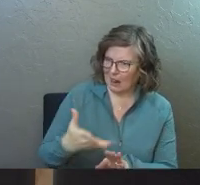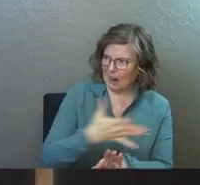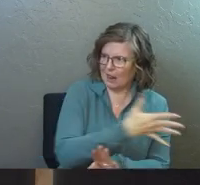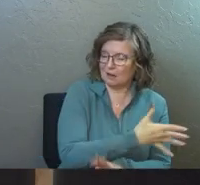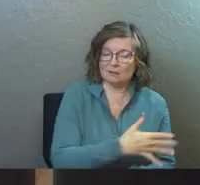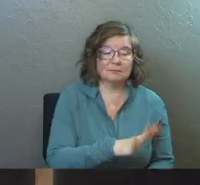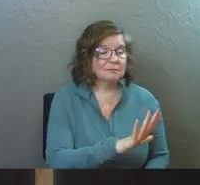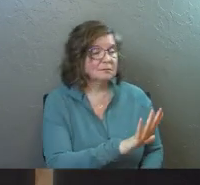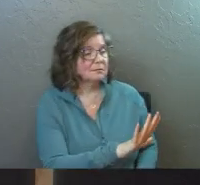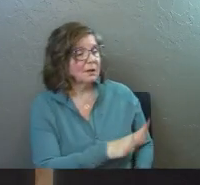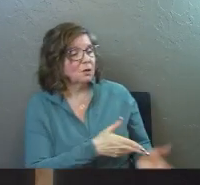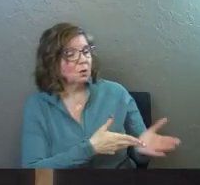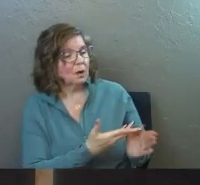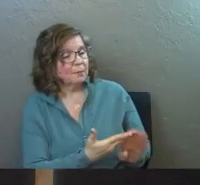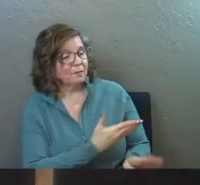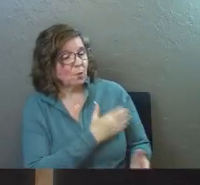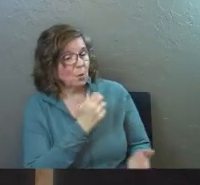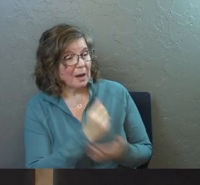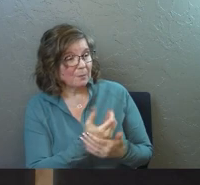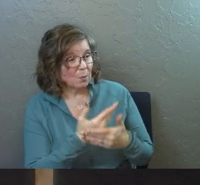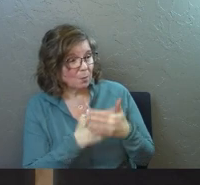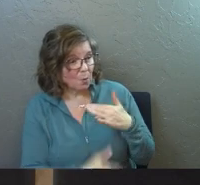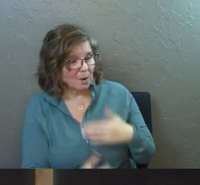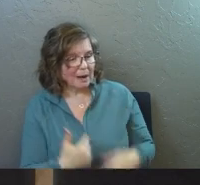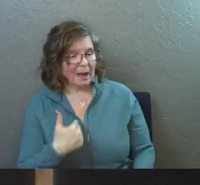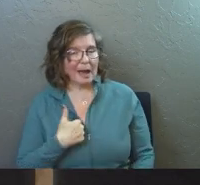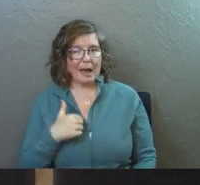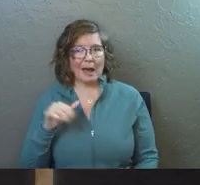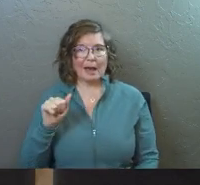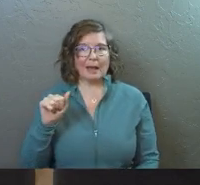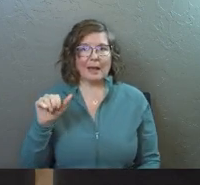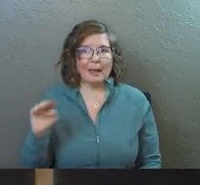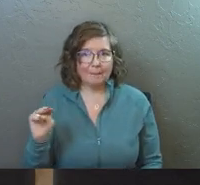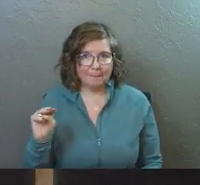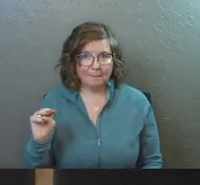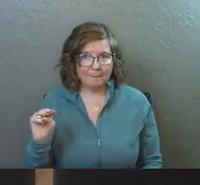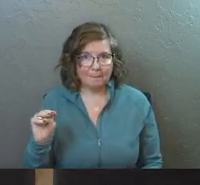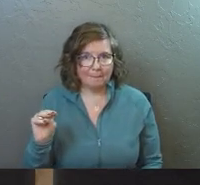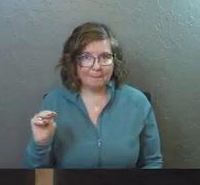Jesus answered, I tell you the truth, before Abraham was even born, I am.